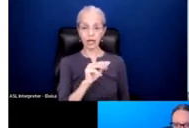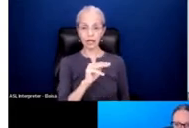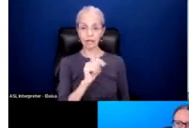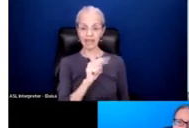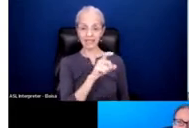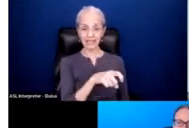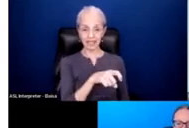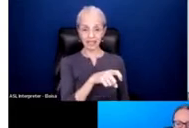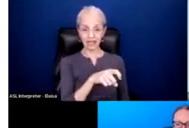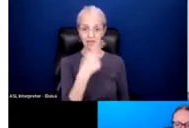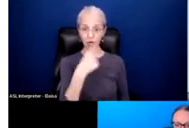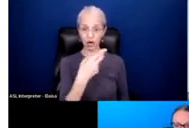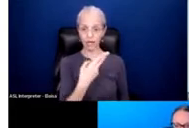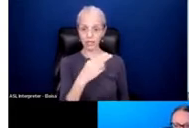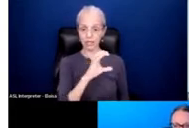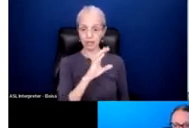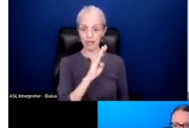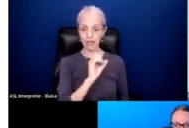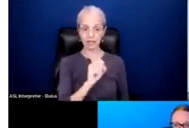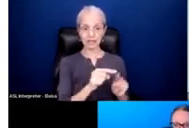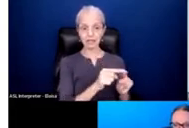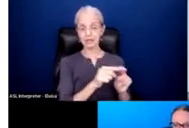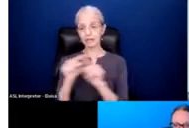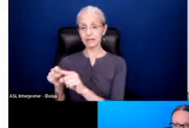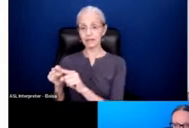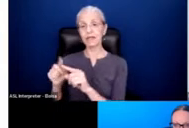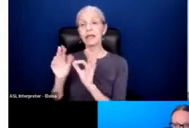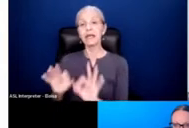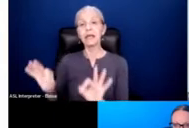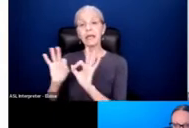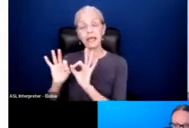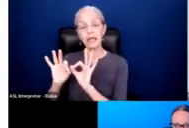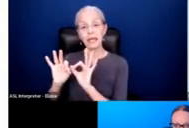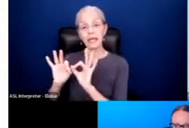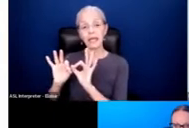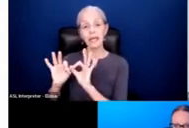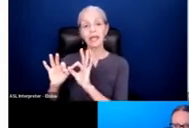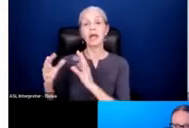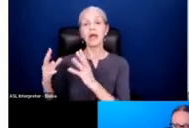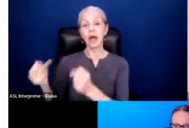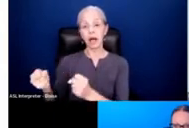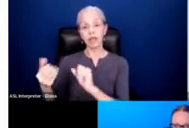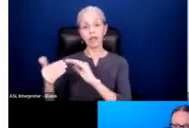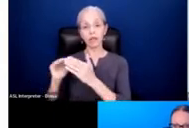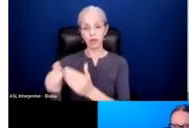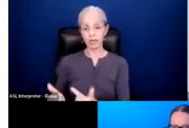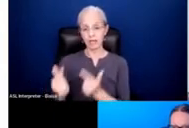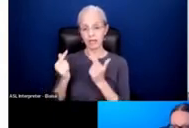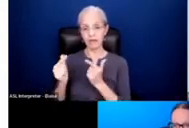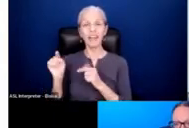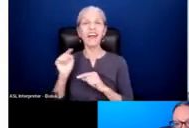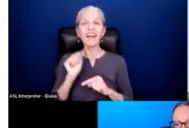for HCBS and key health and community living outcomes? And this is among the Medicaid